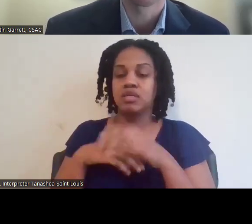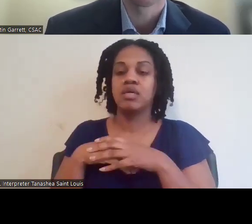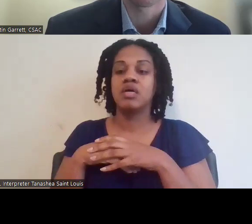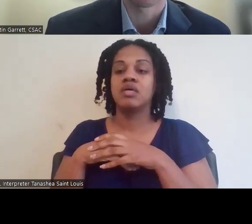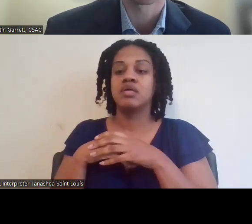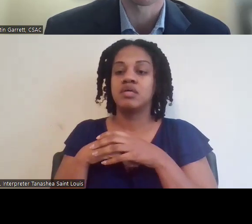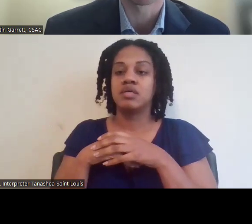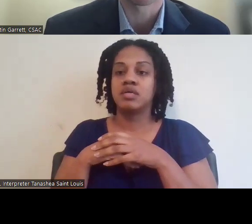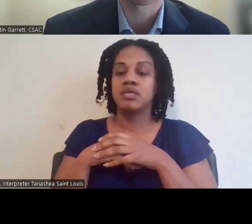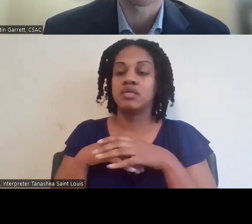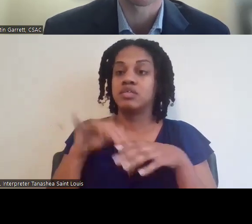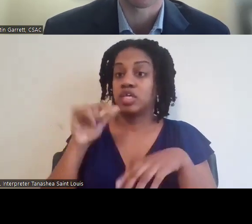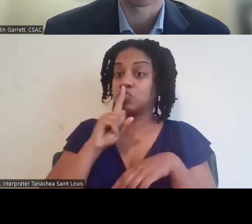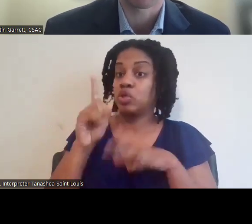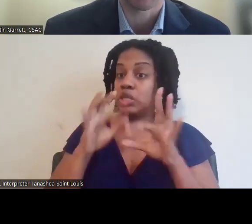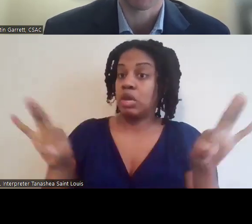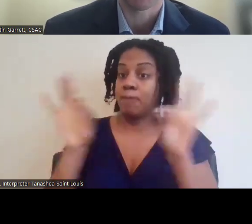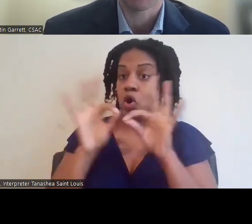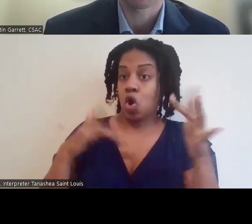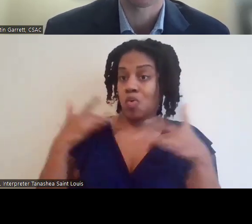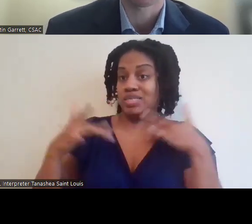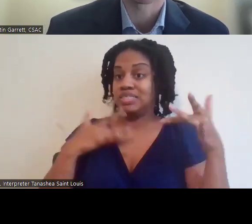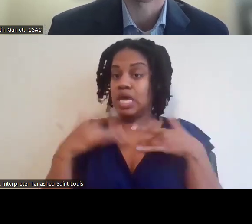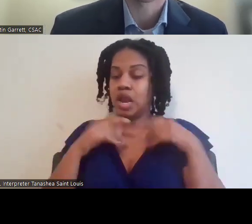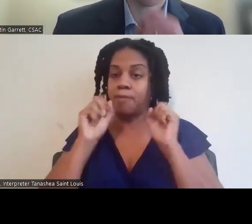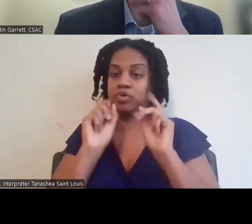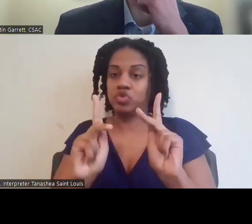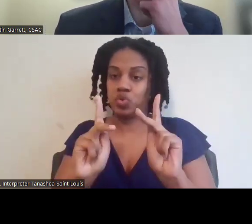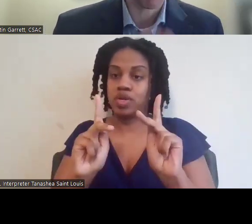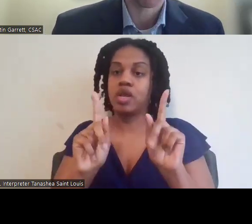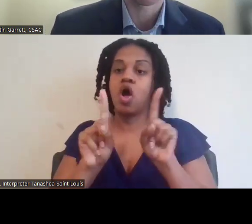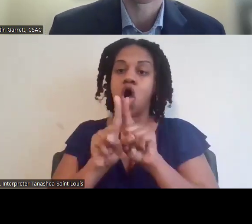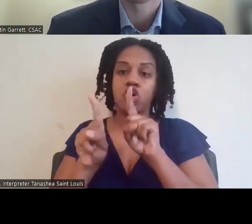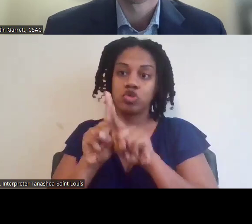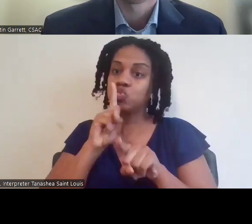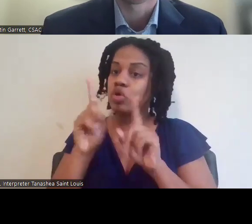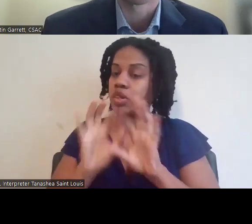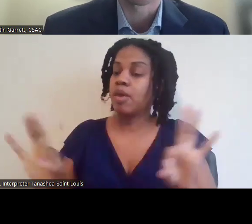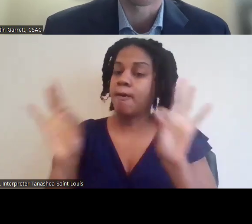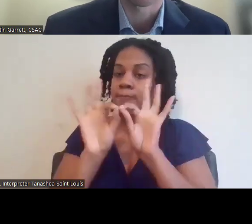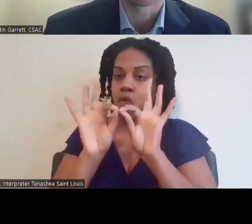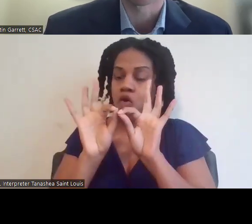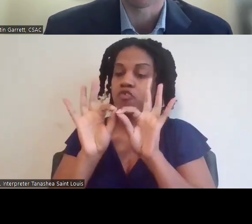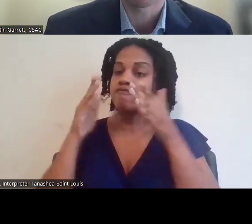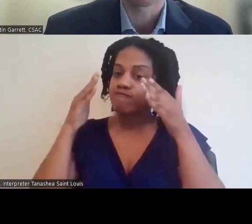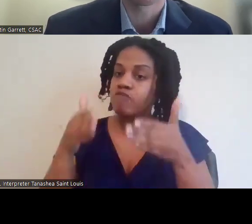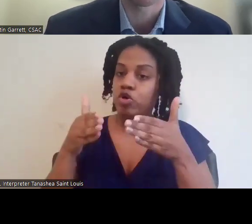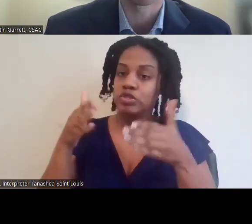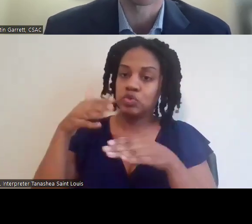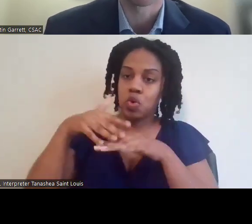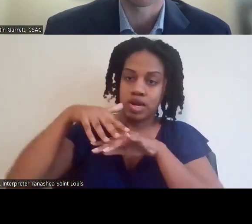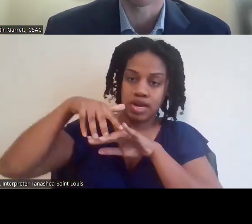so that's really critical. We're excited about the opportunities. There's also the really important focus on